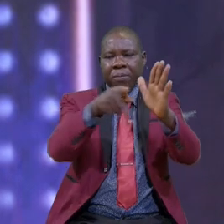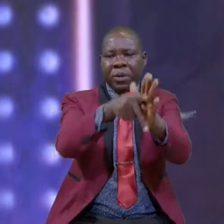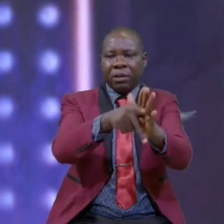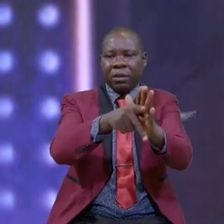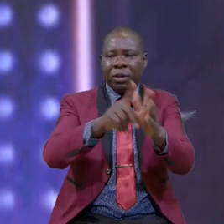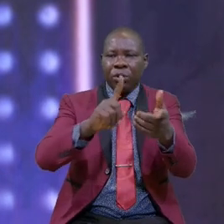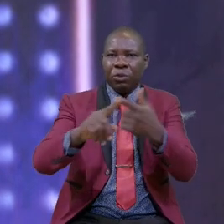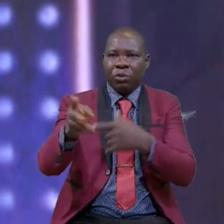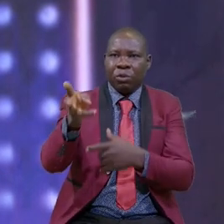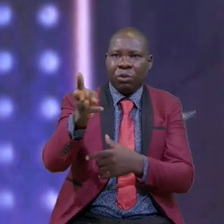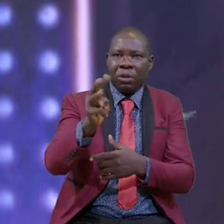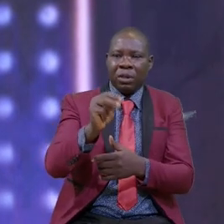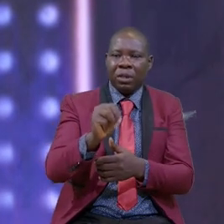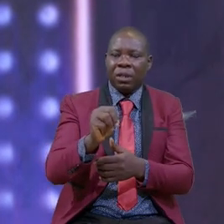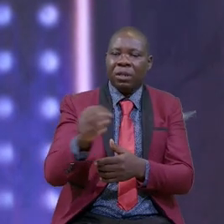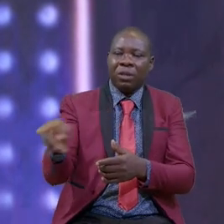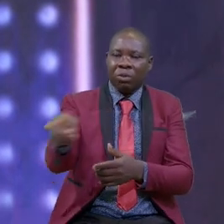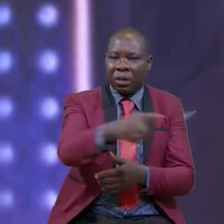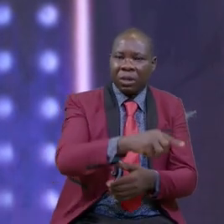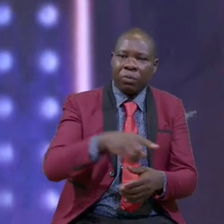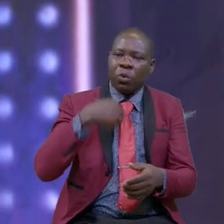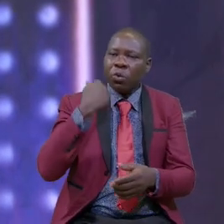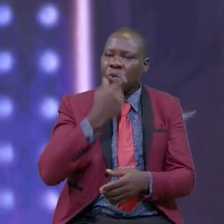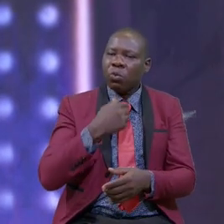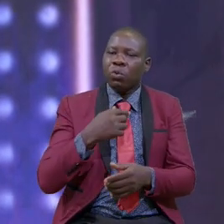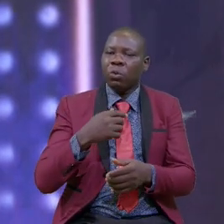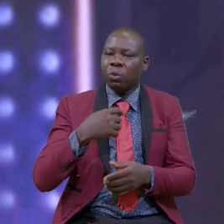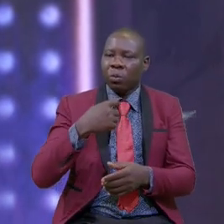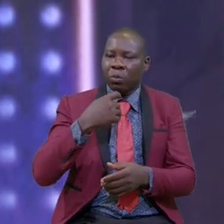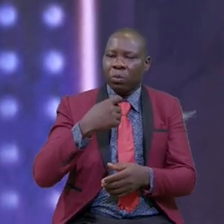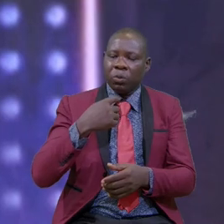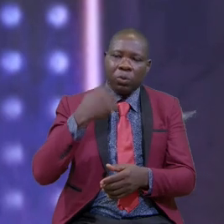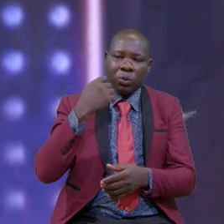qui croiraient en lui pour la vie